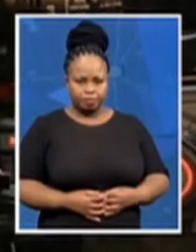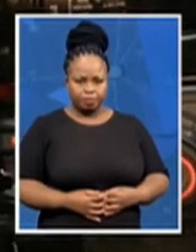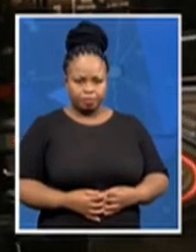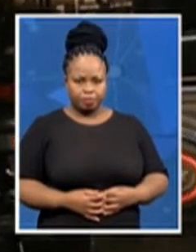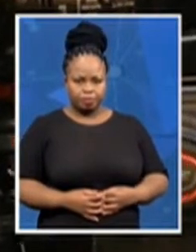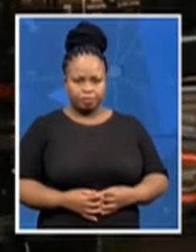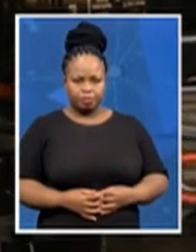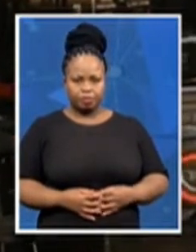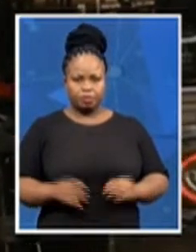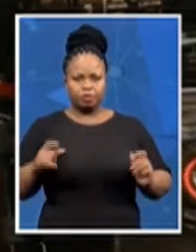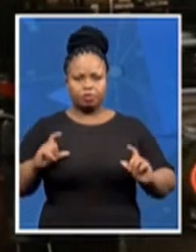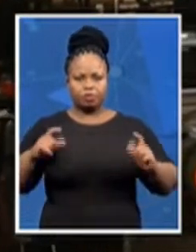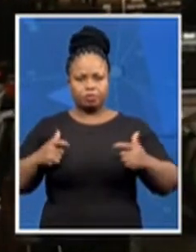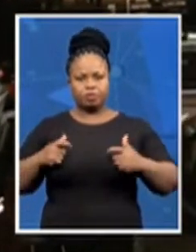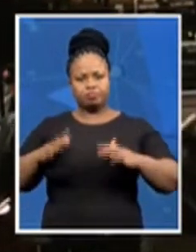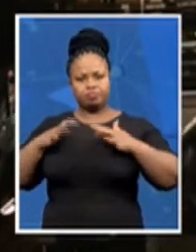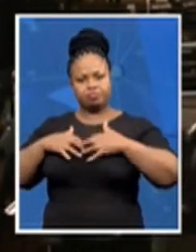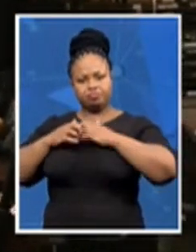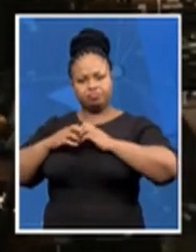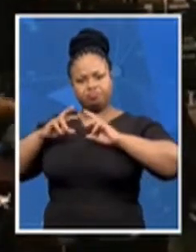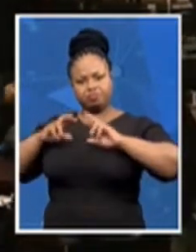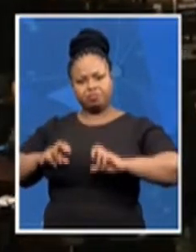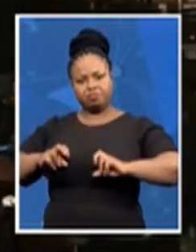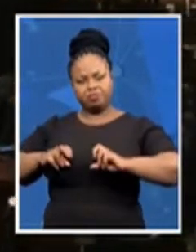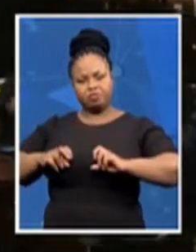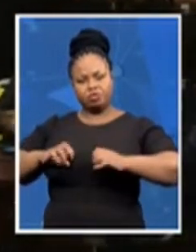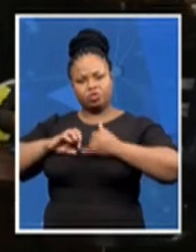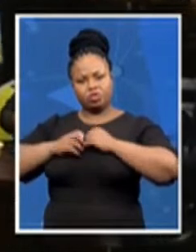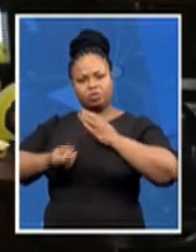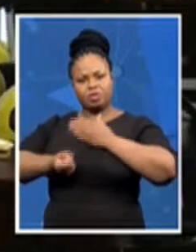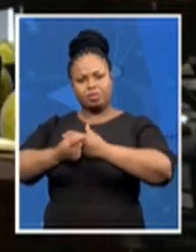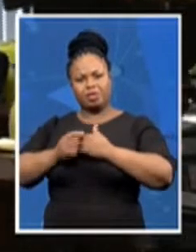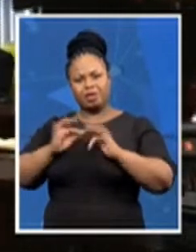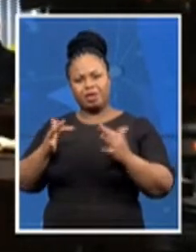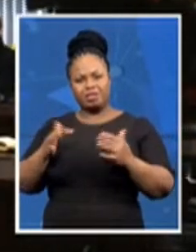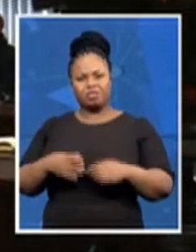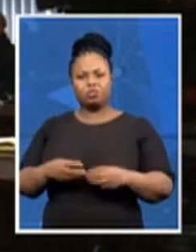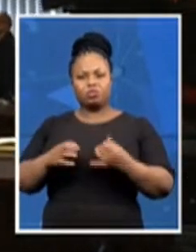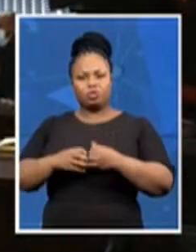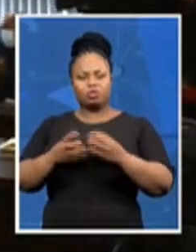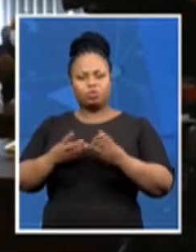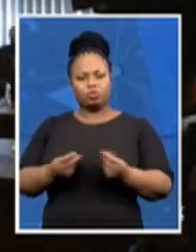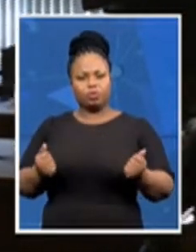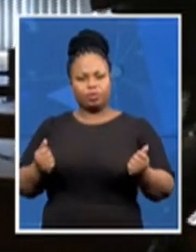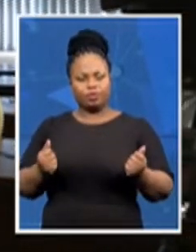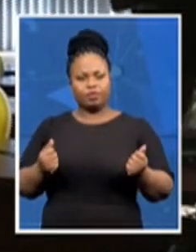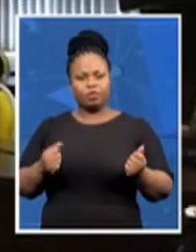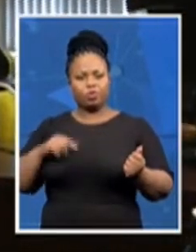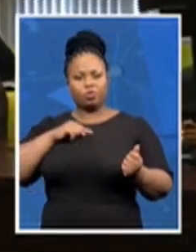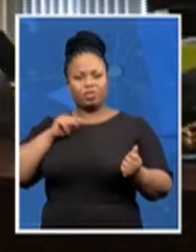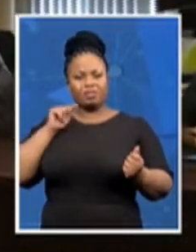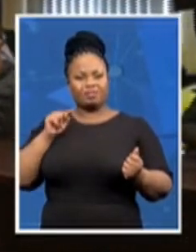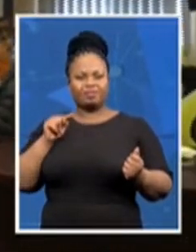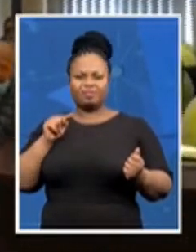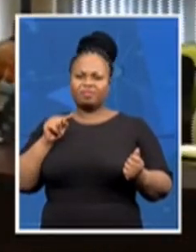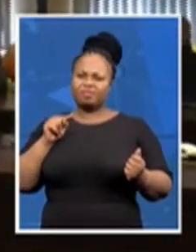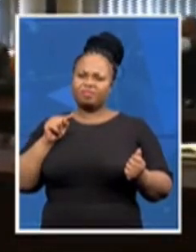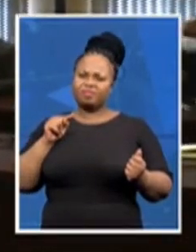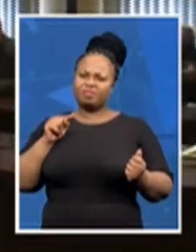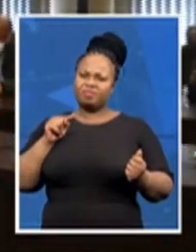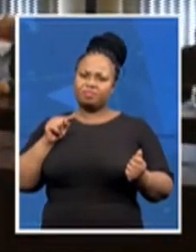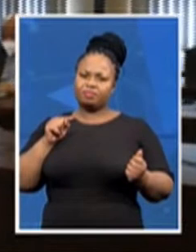solutions, especially to what is now being referred to as Phoenix Massacre. Are there any plans in the pipeline or